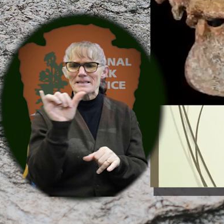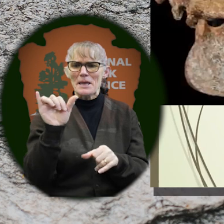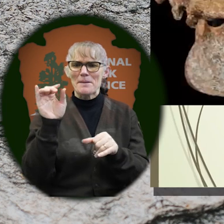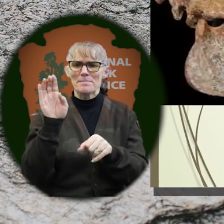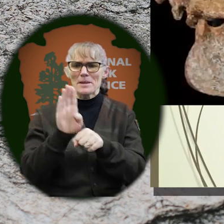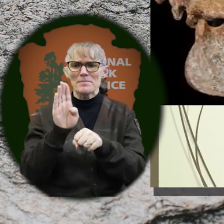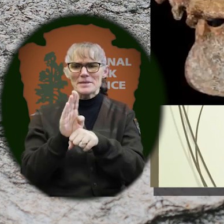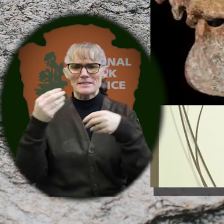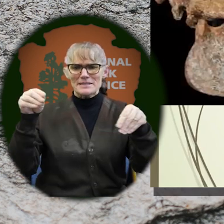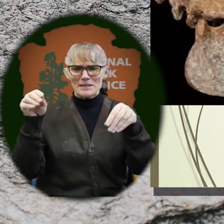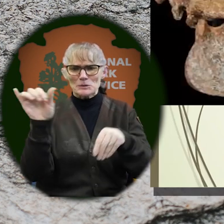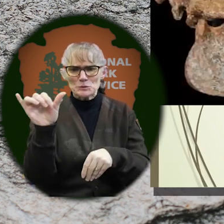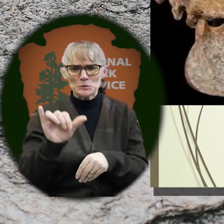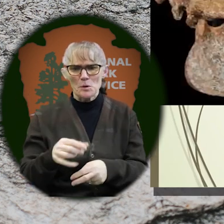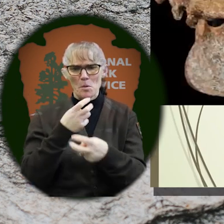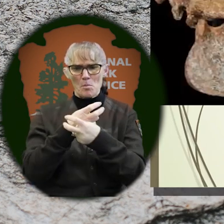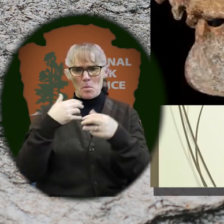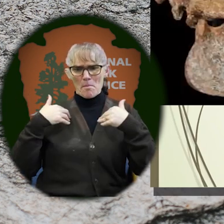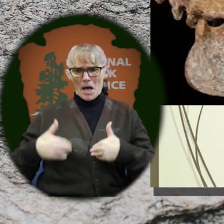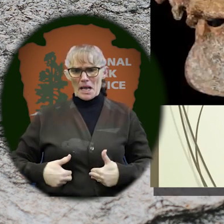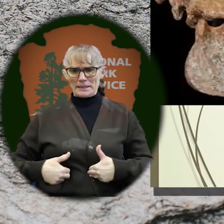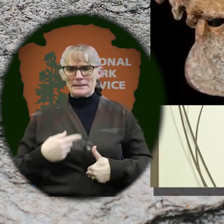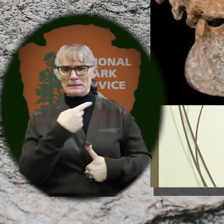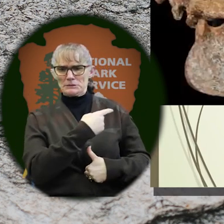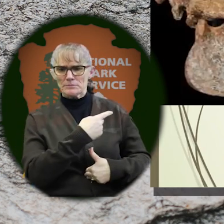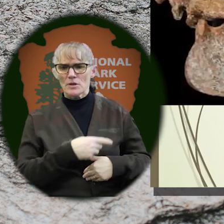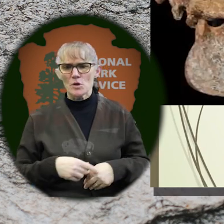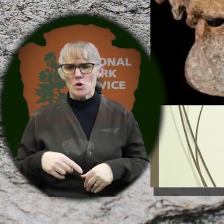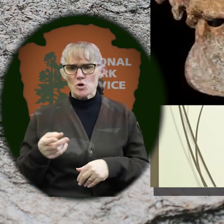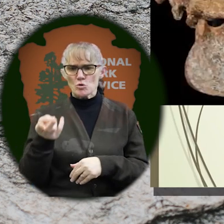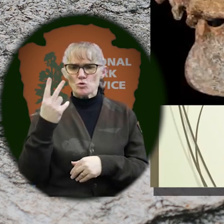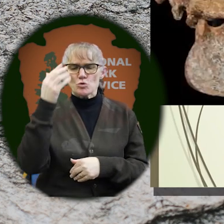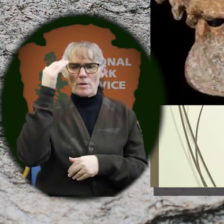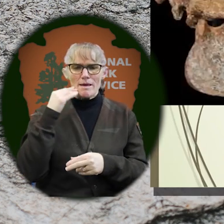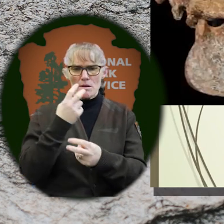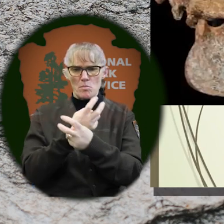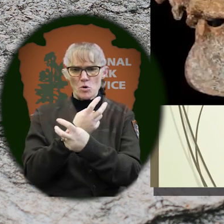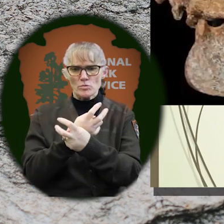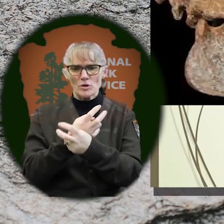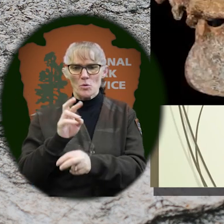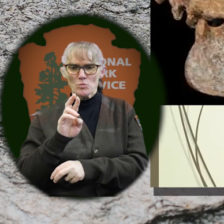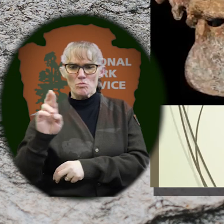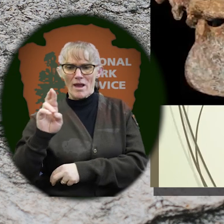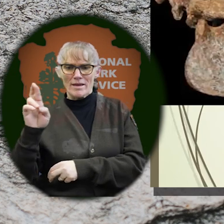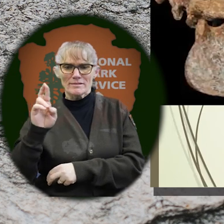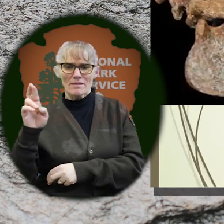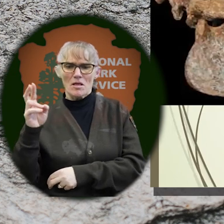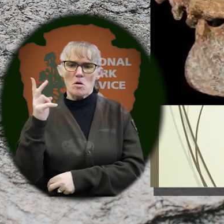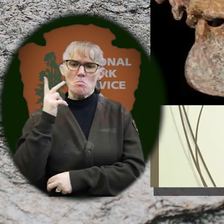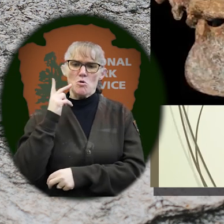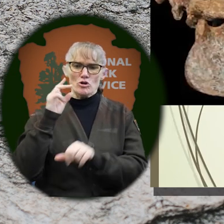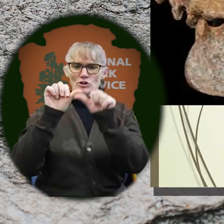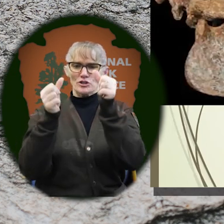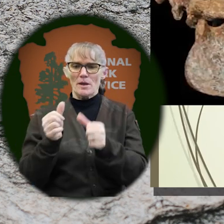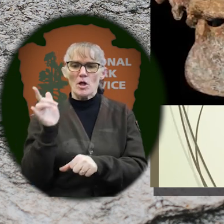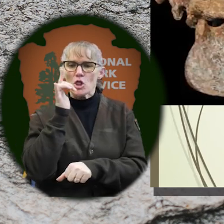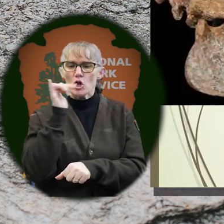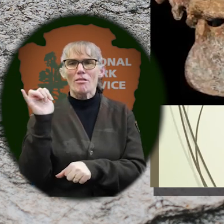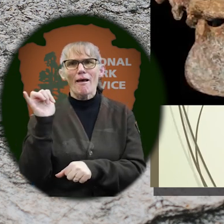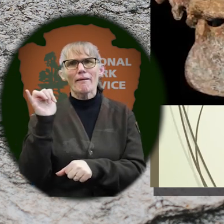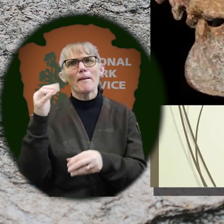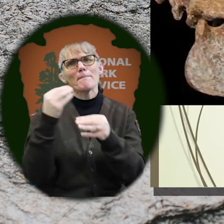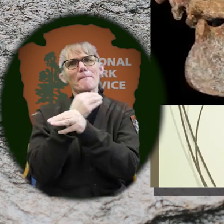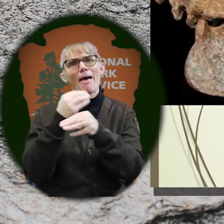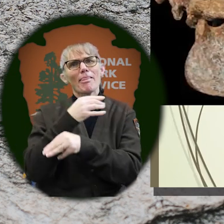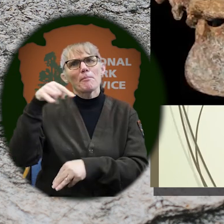well as two pictures of skulls. If you look onto the right picture, you can tell that the molars actually have